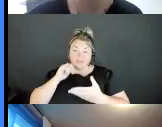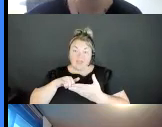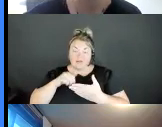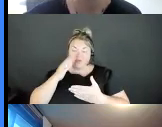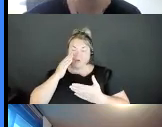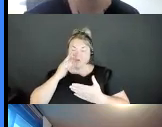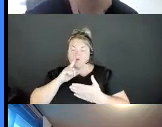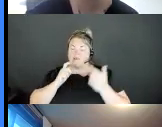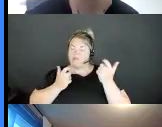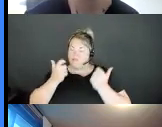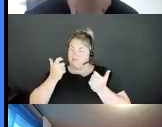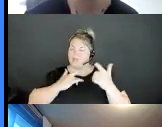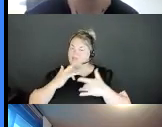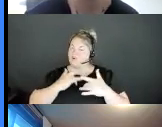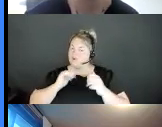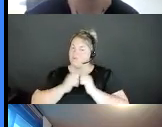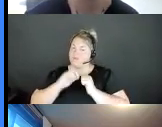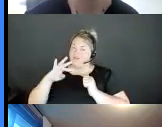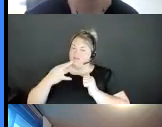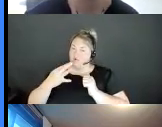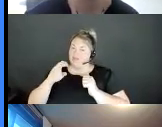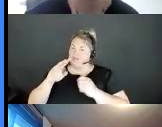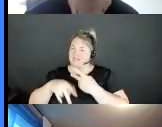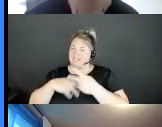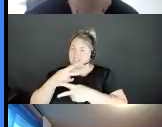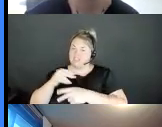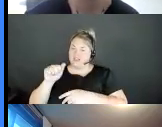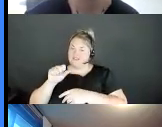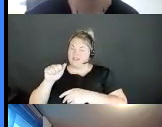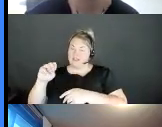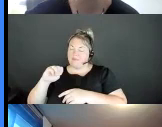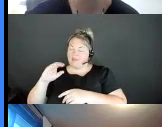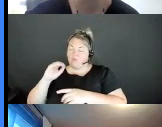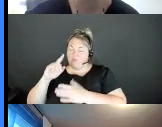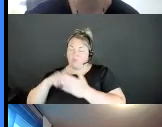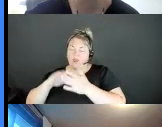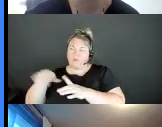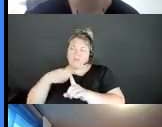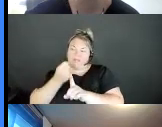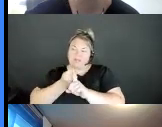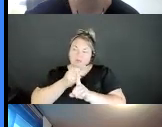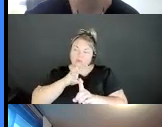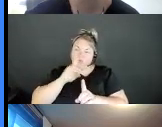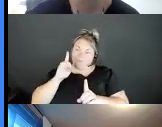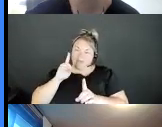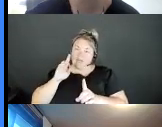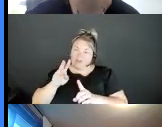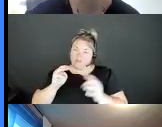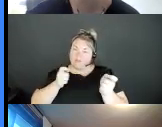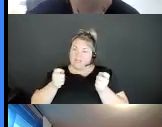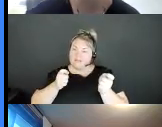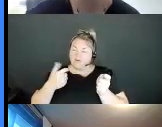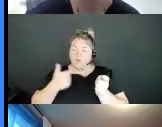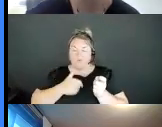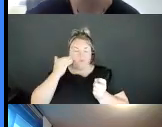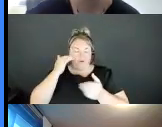4th edition ASAM and the impacts that it might have on withdrawal management. Again, this is something that we are absolutely aware of. We are